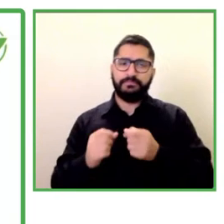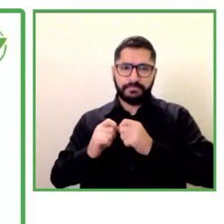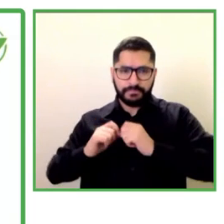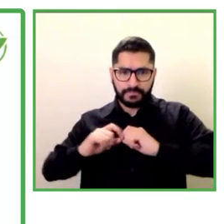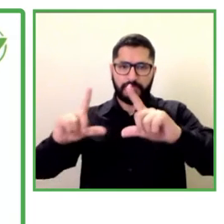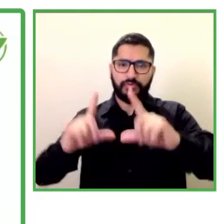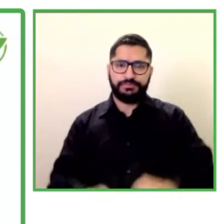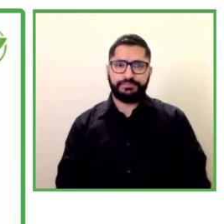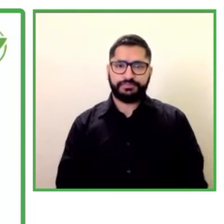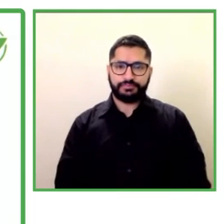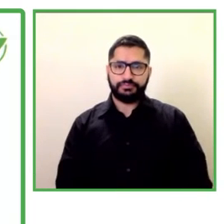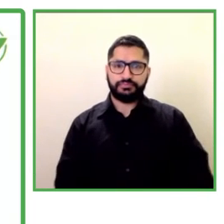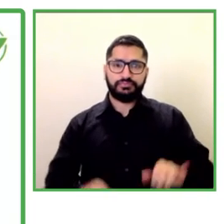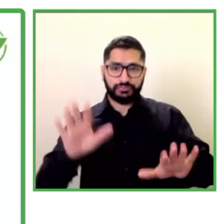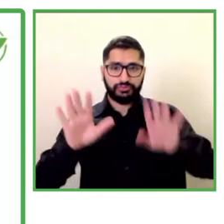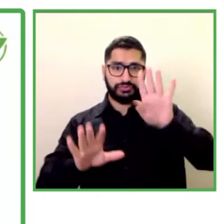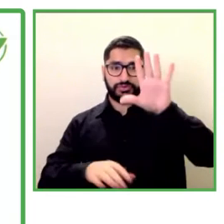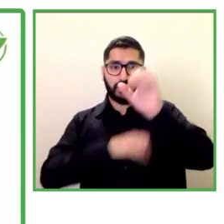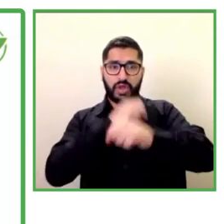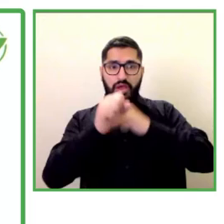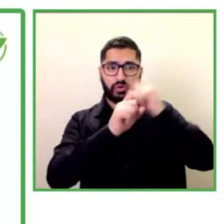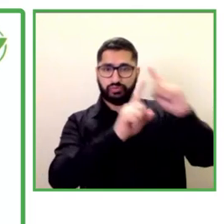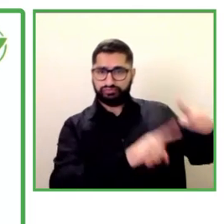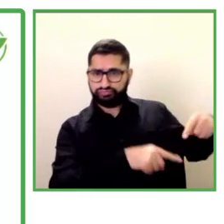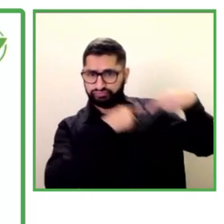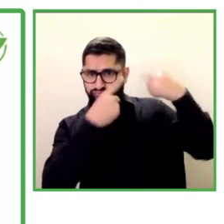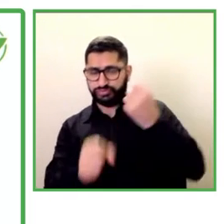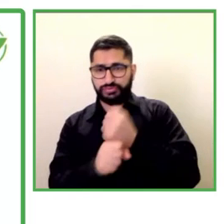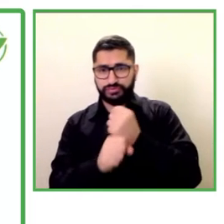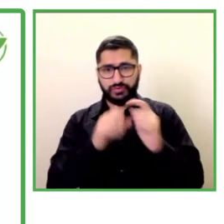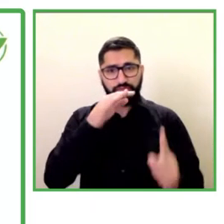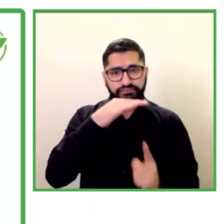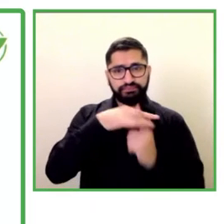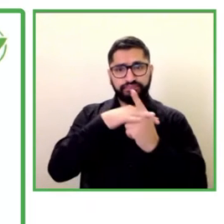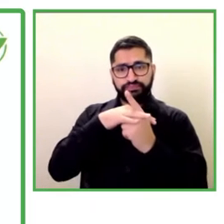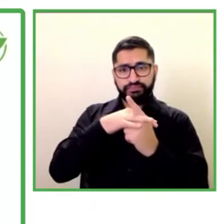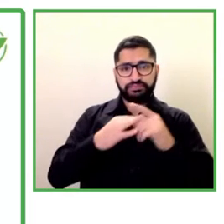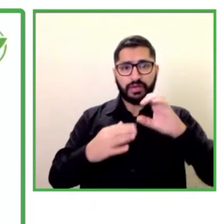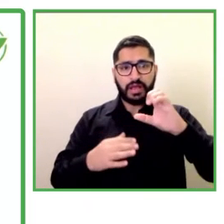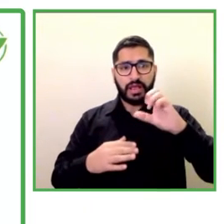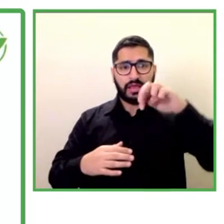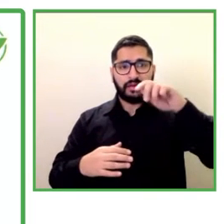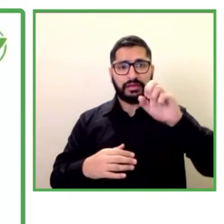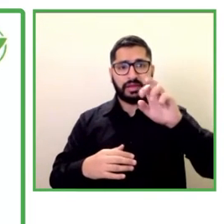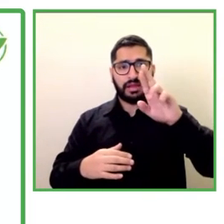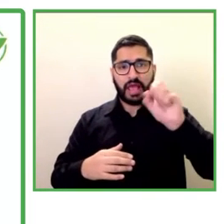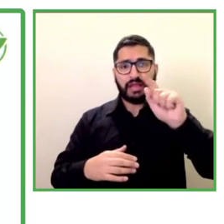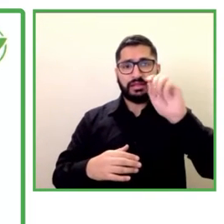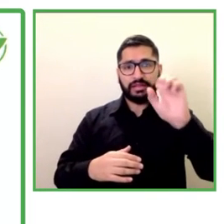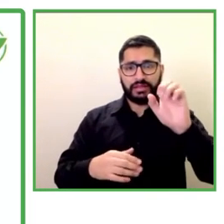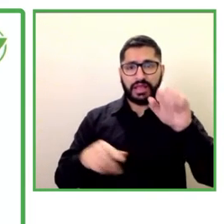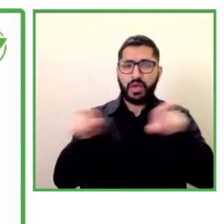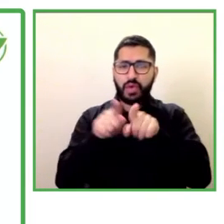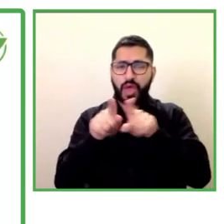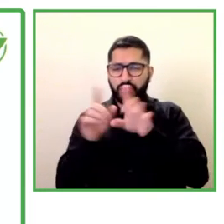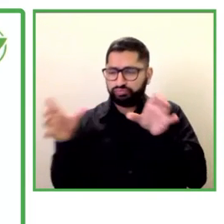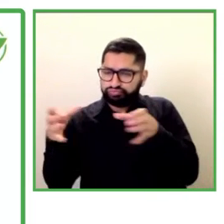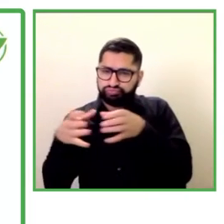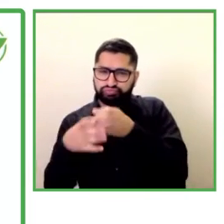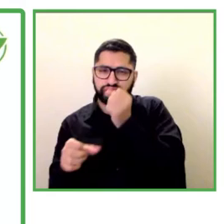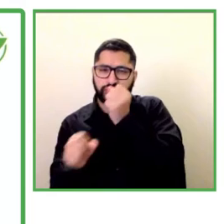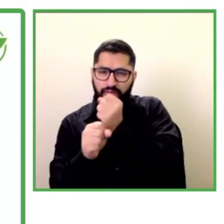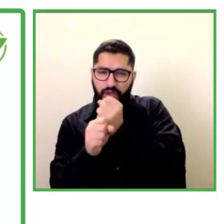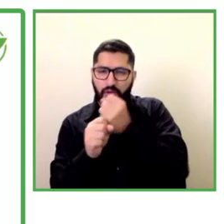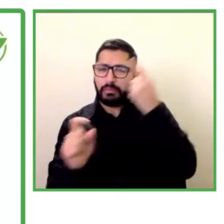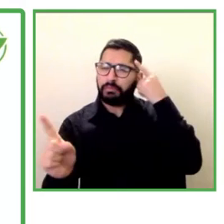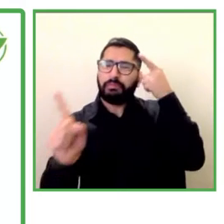So 5 years ago, we started with Éntrale as an initiative for the work industry, for the